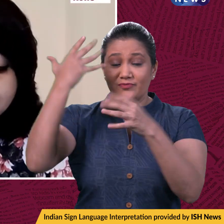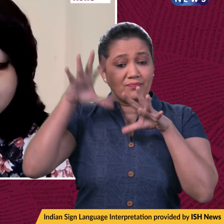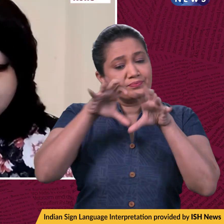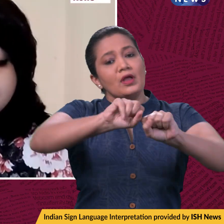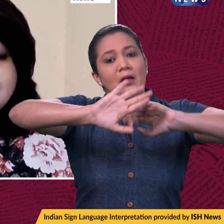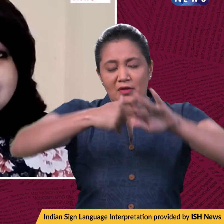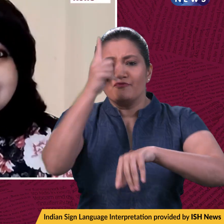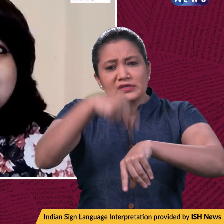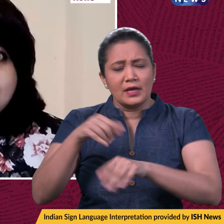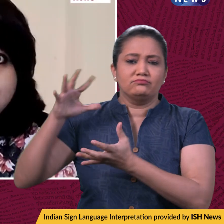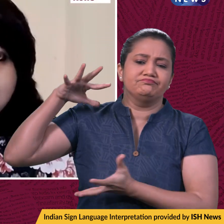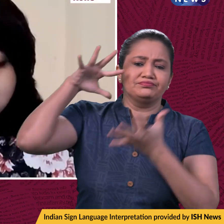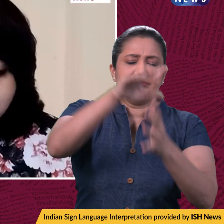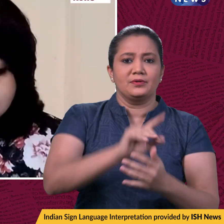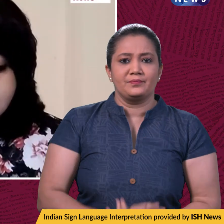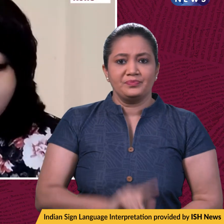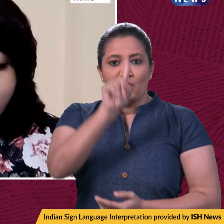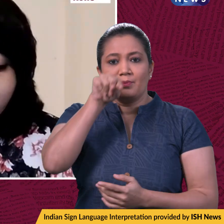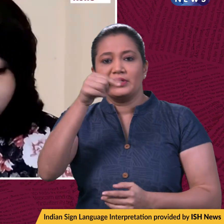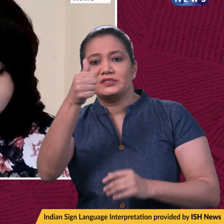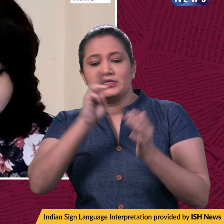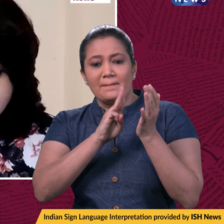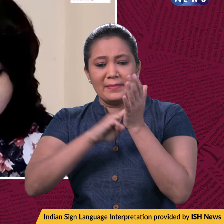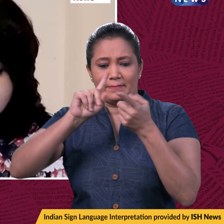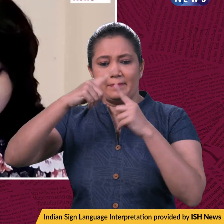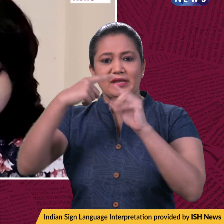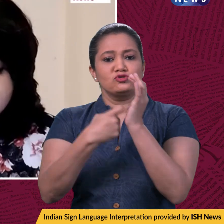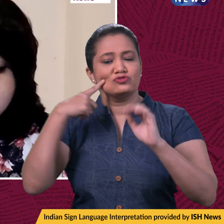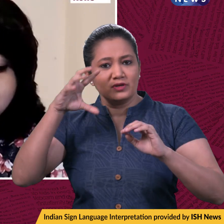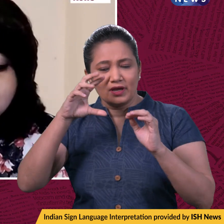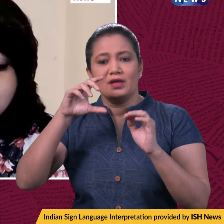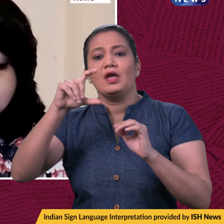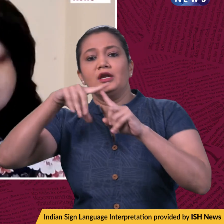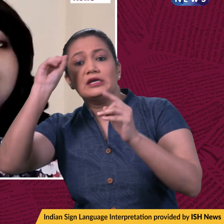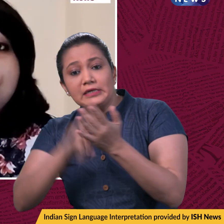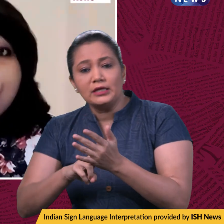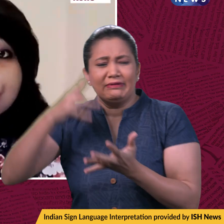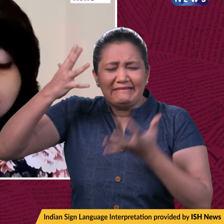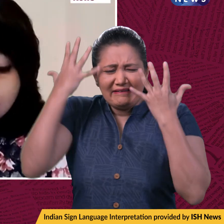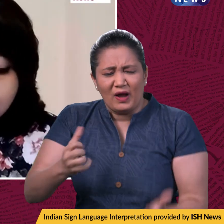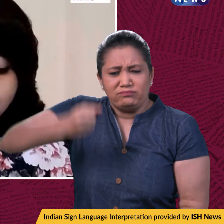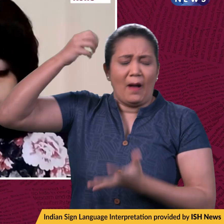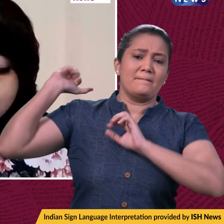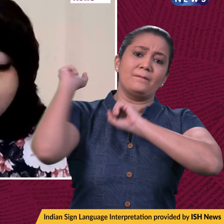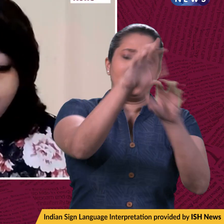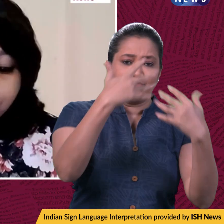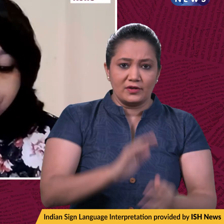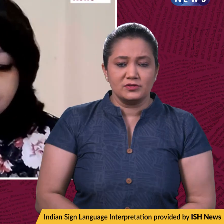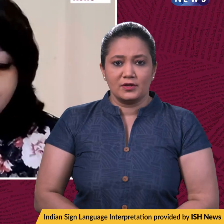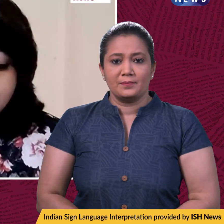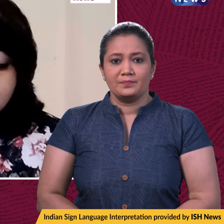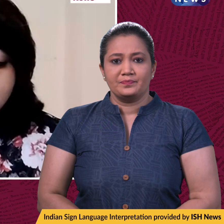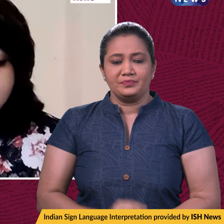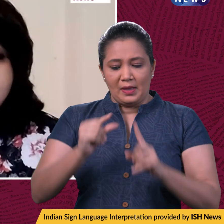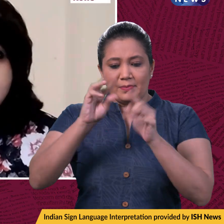It included 1.6 metric tons of medicines. In a statement, the MEA has said, and I quote, in view of